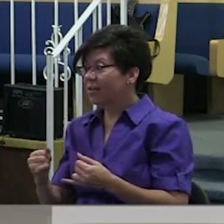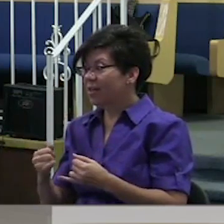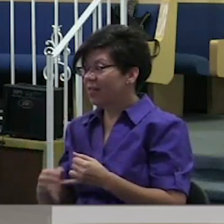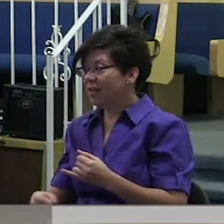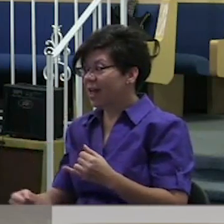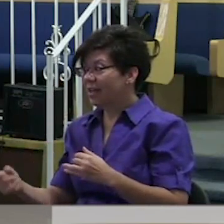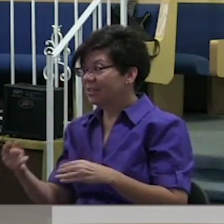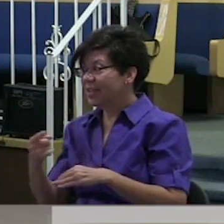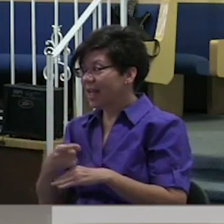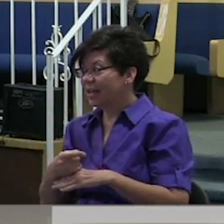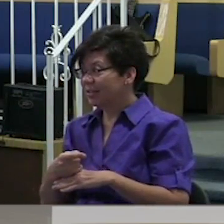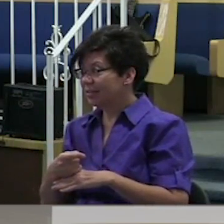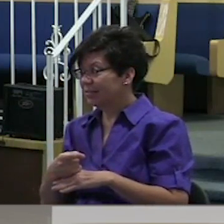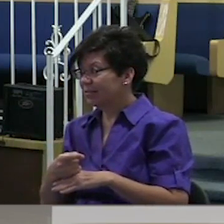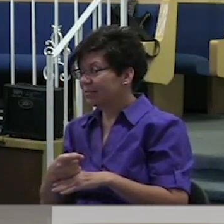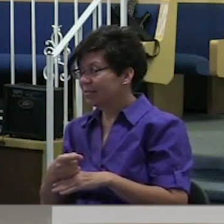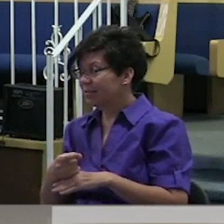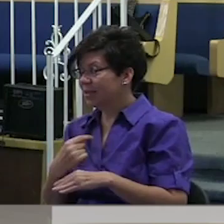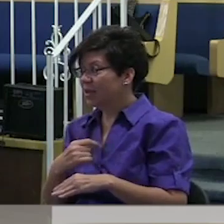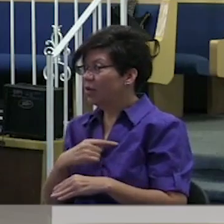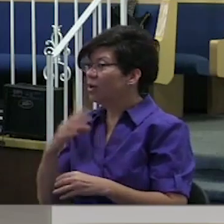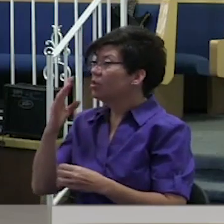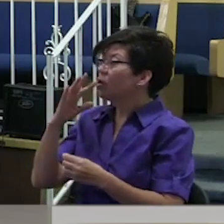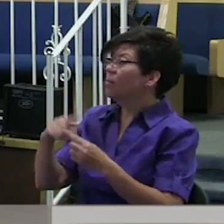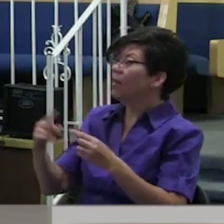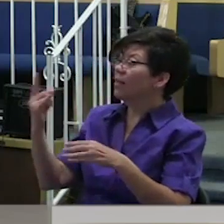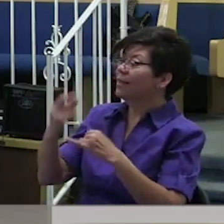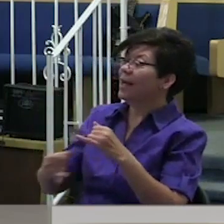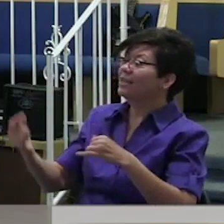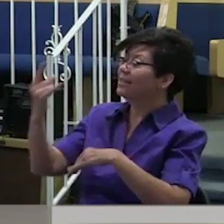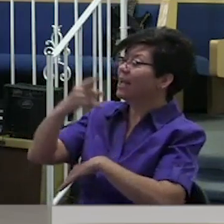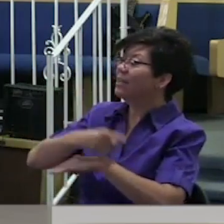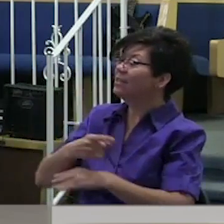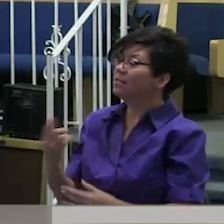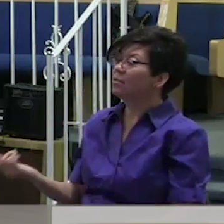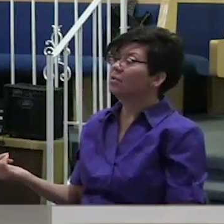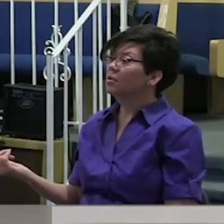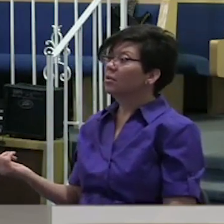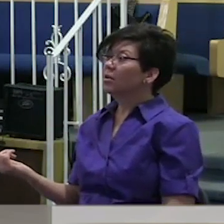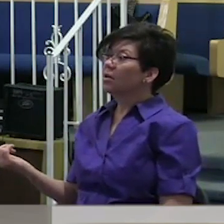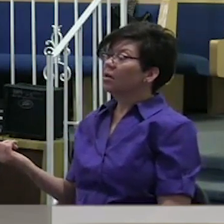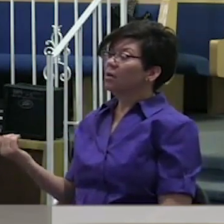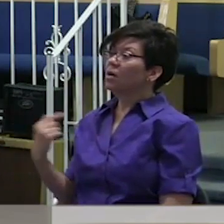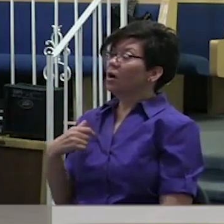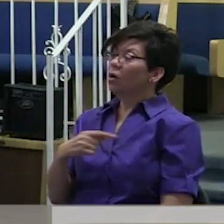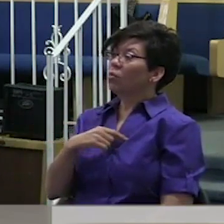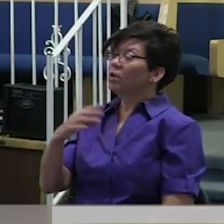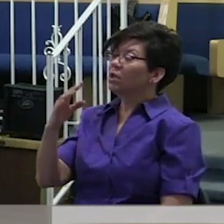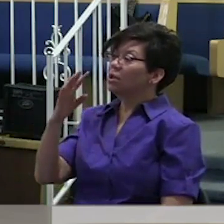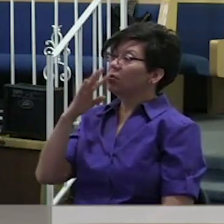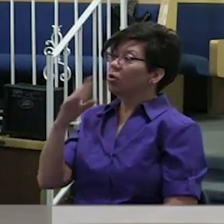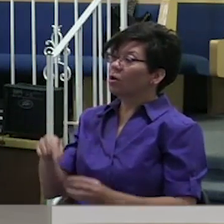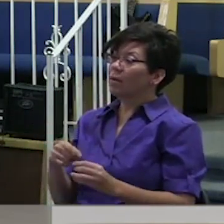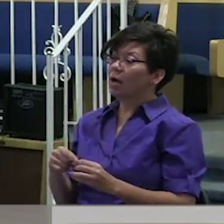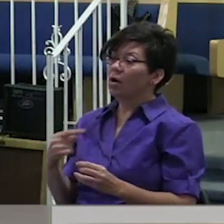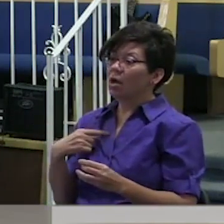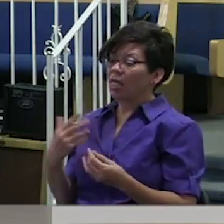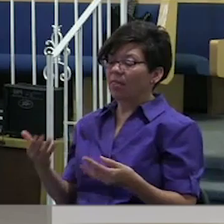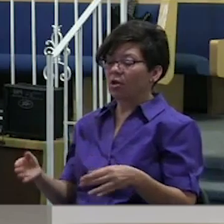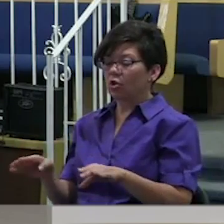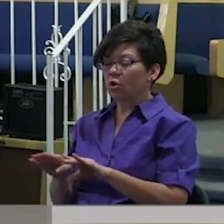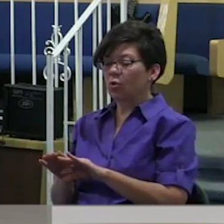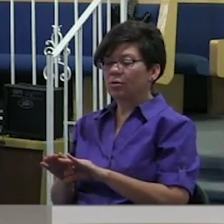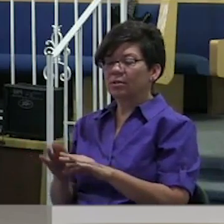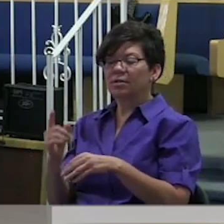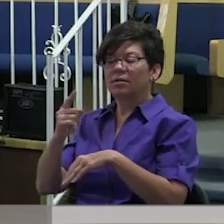last days. We talk about the last days, we talk about the closing days